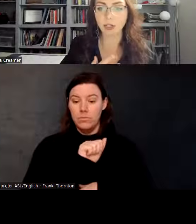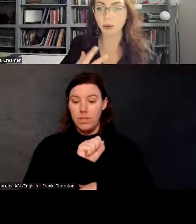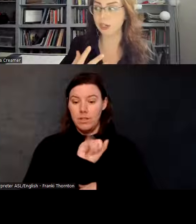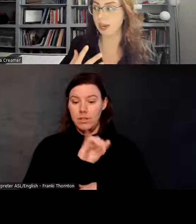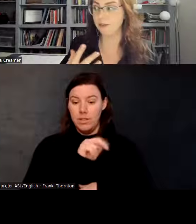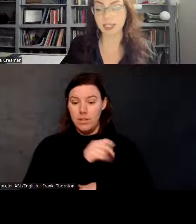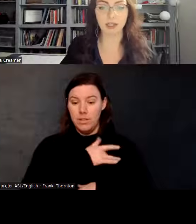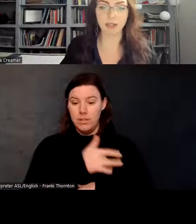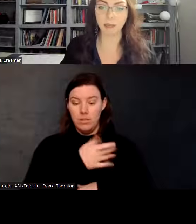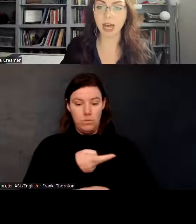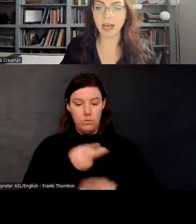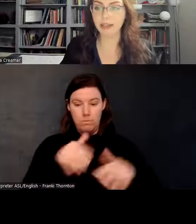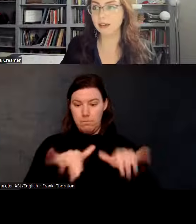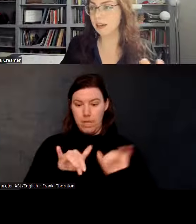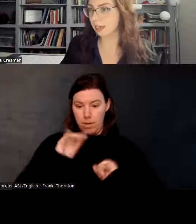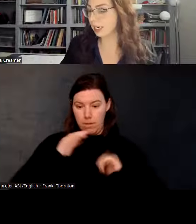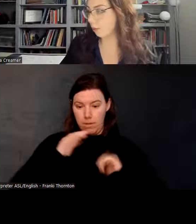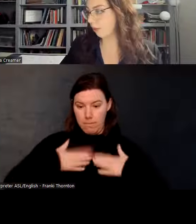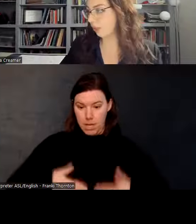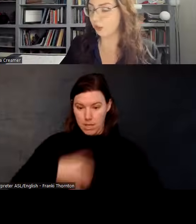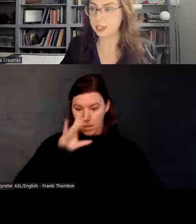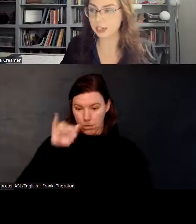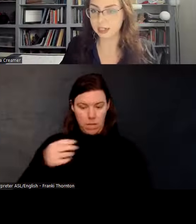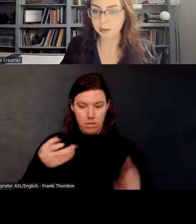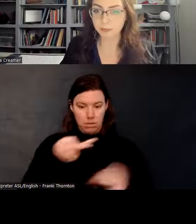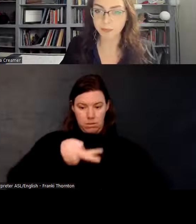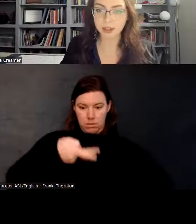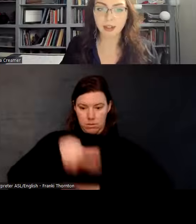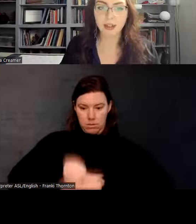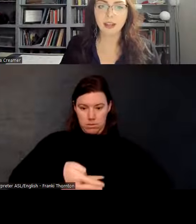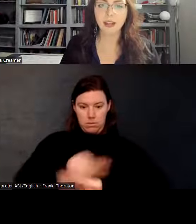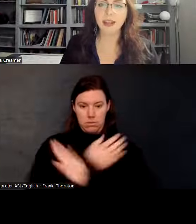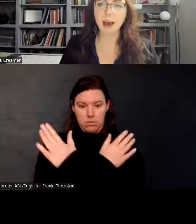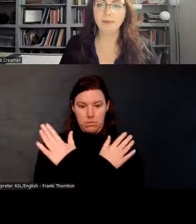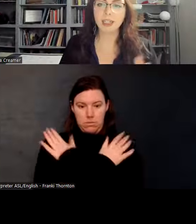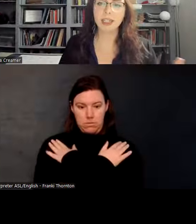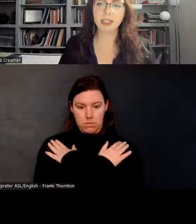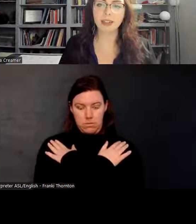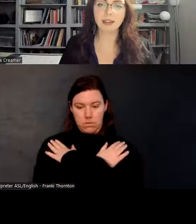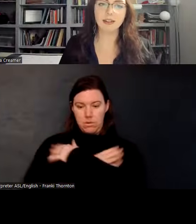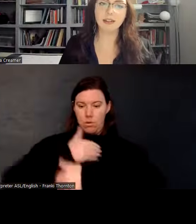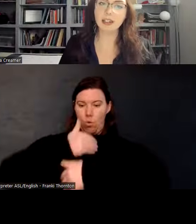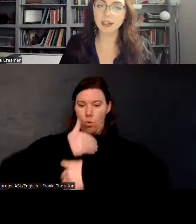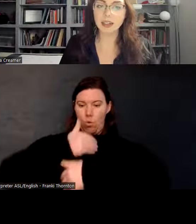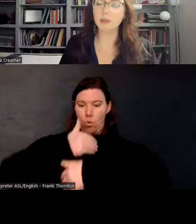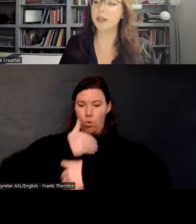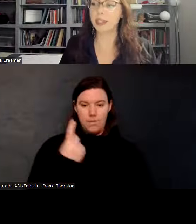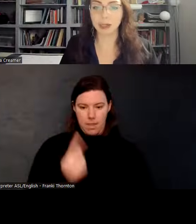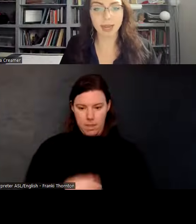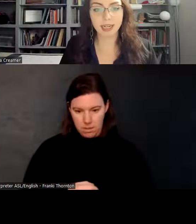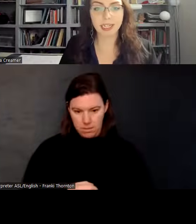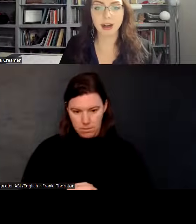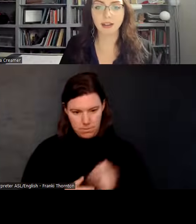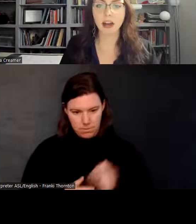chest, often holding a vessel of some kind, an example of which you can see here. The emphasis nearly